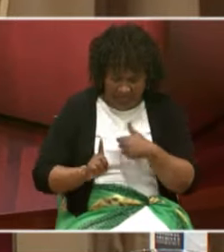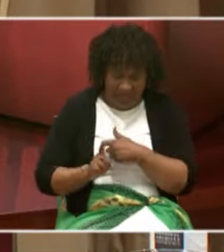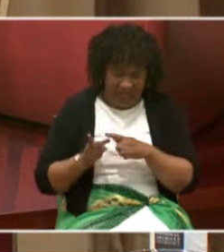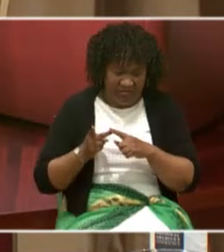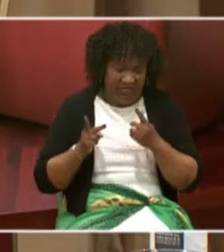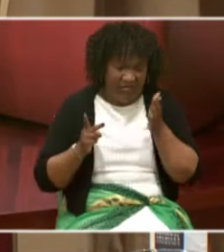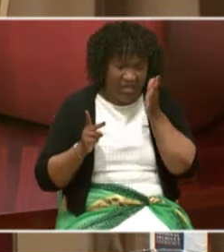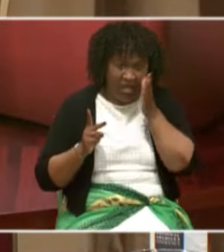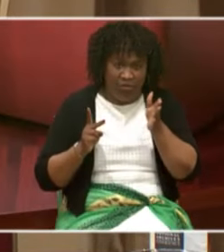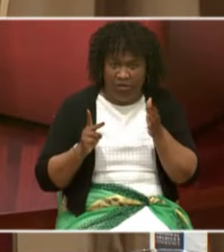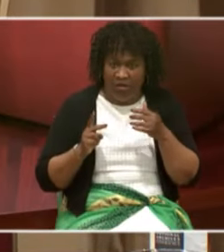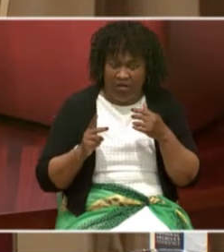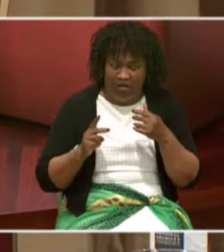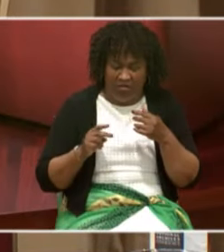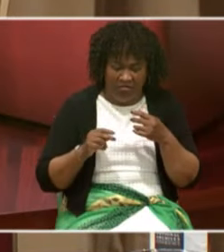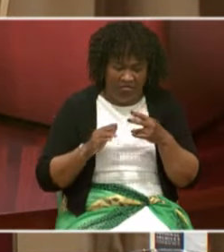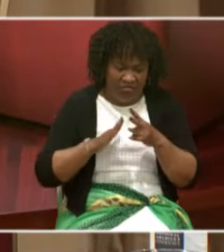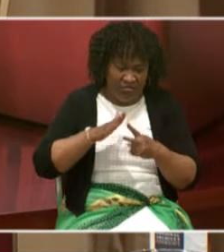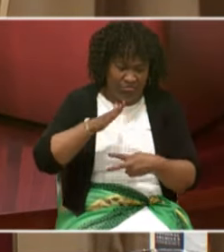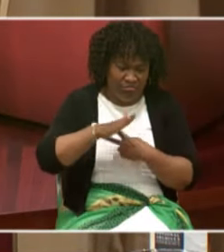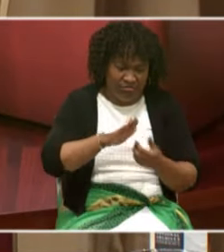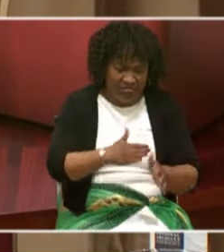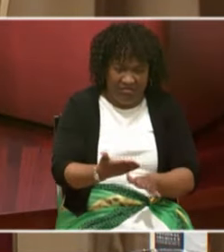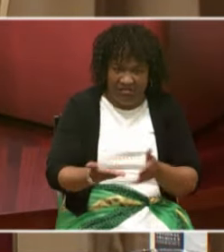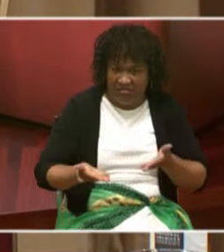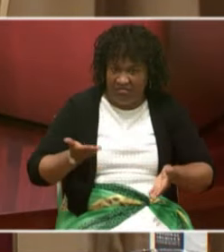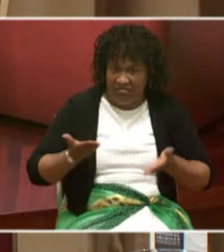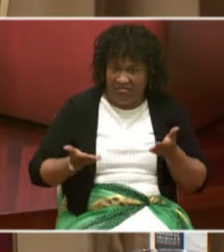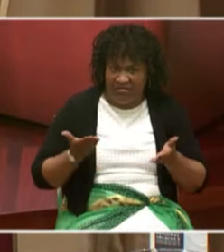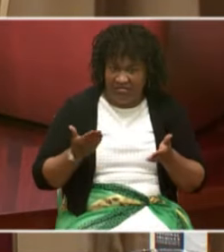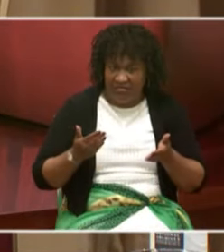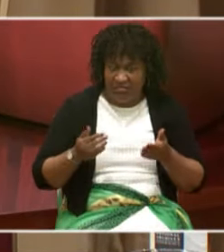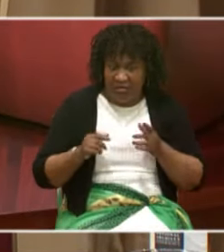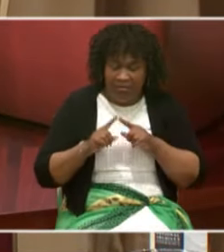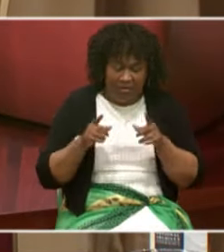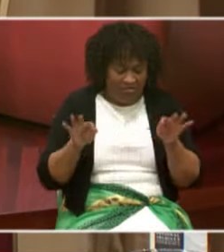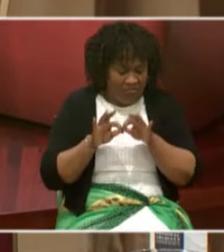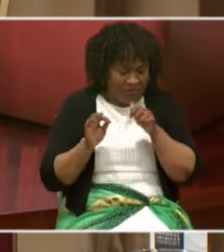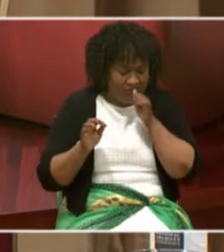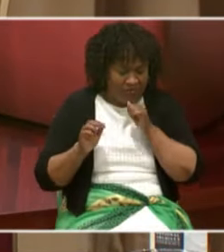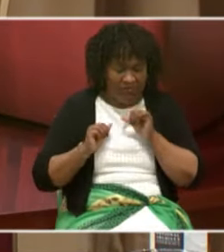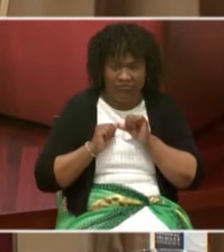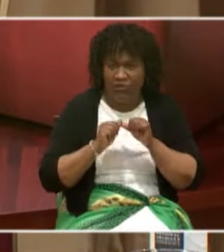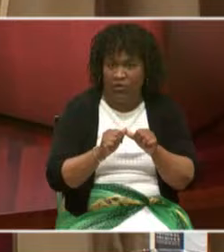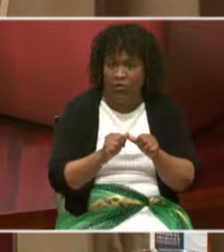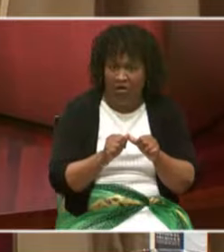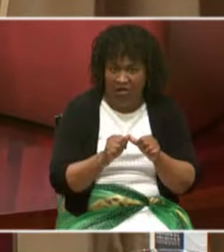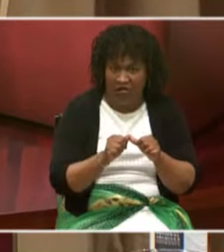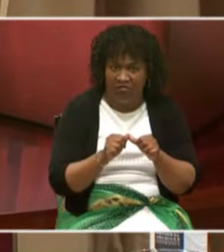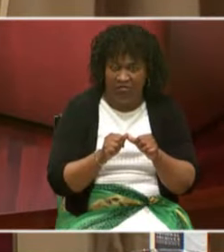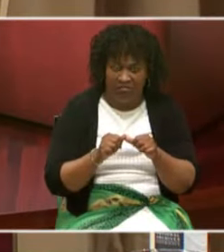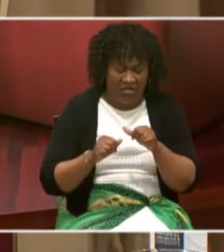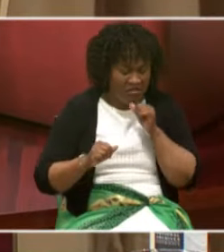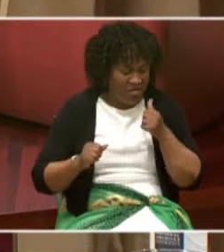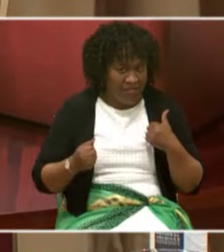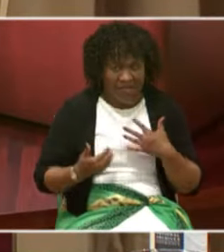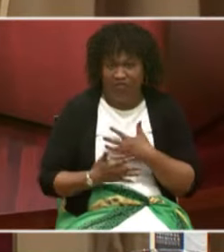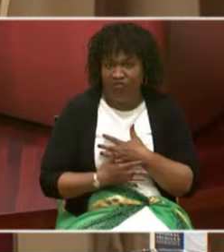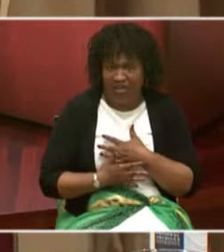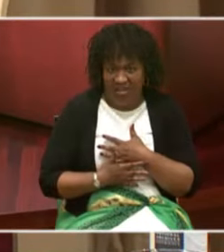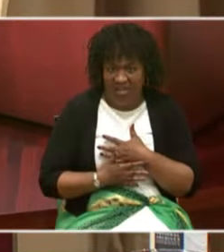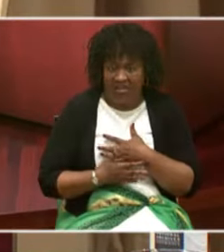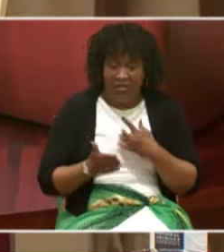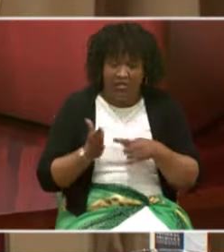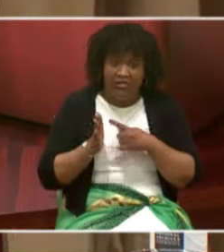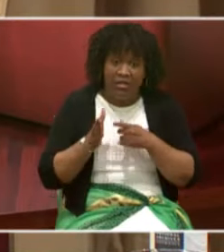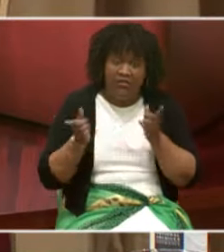He came south during the early 60s. I think he came from a different environment. The